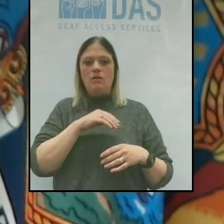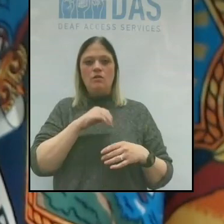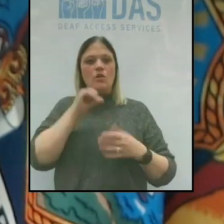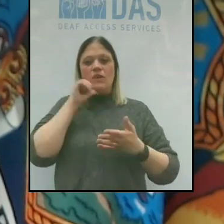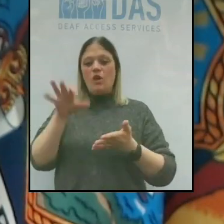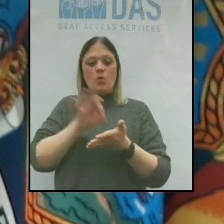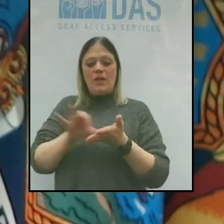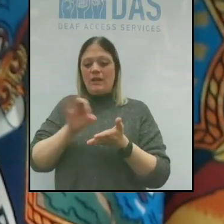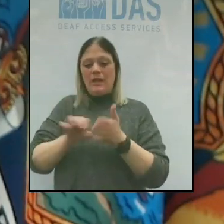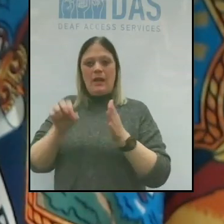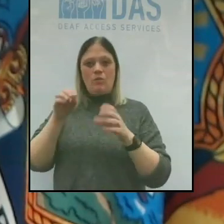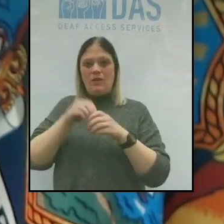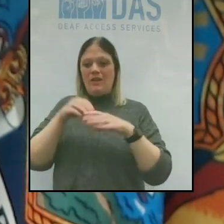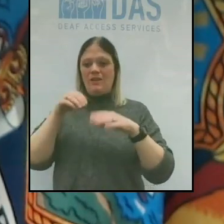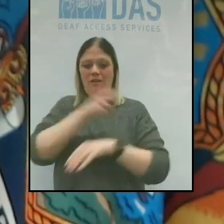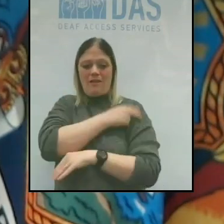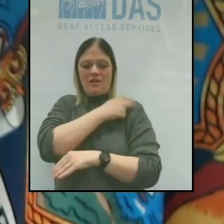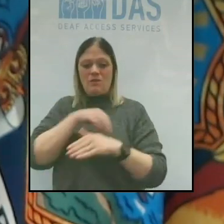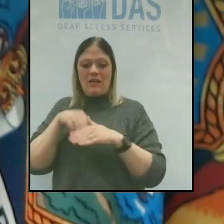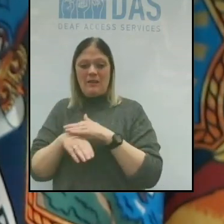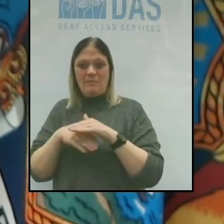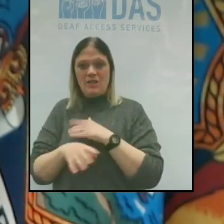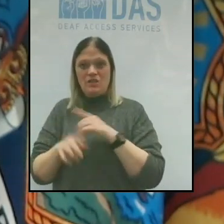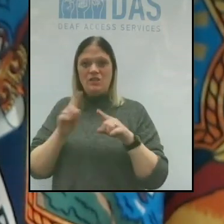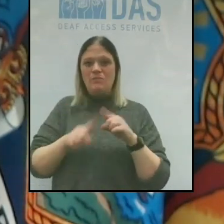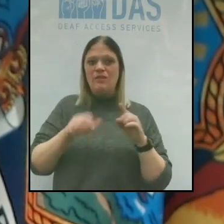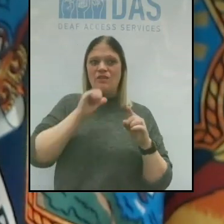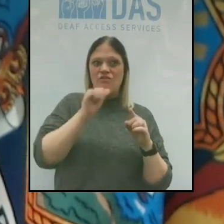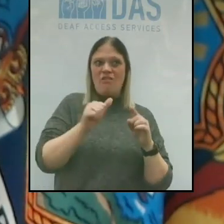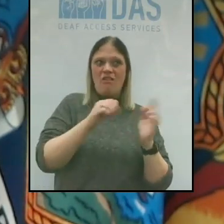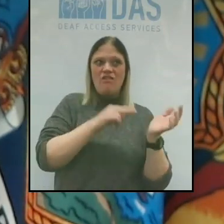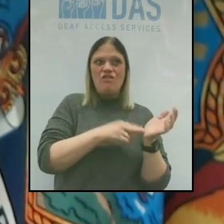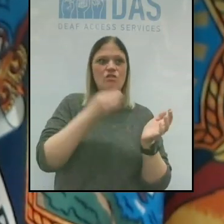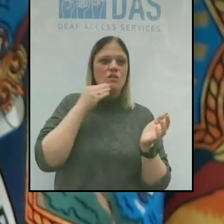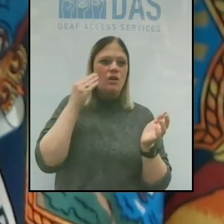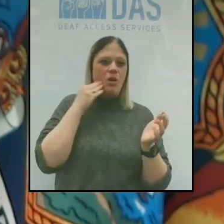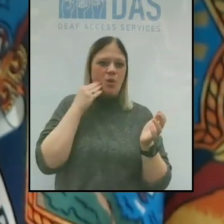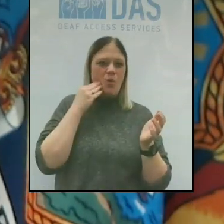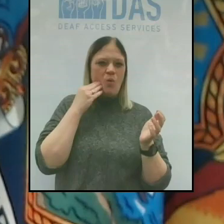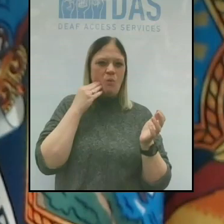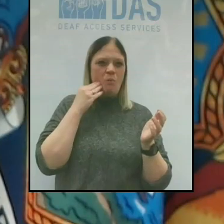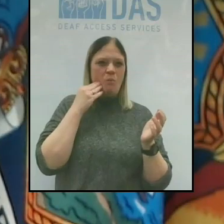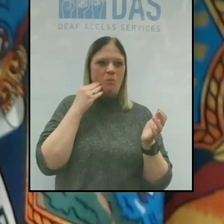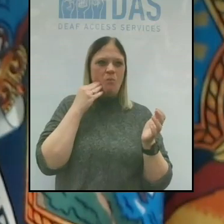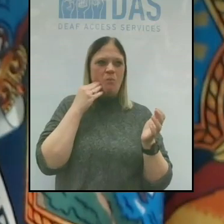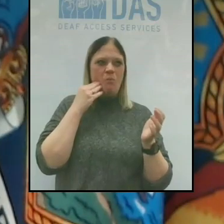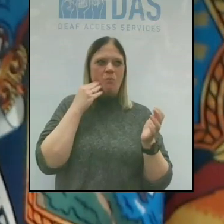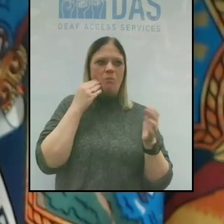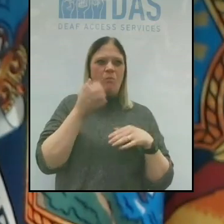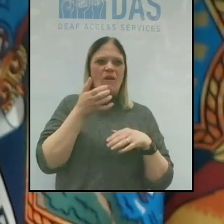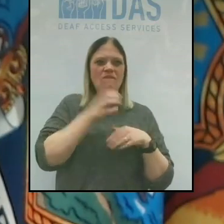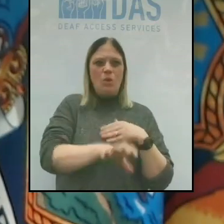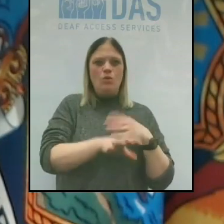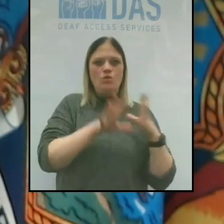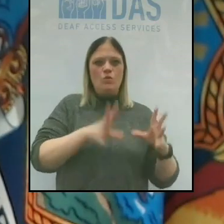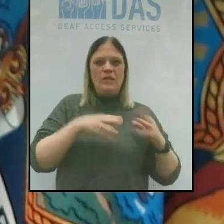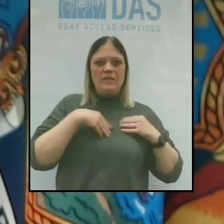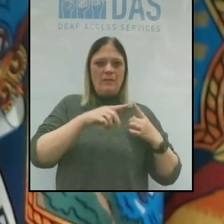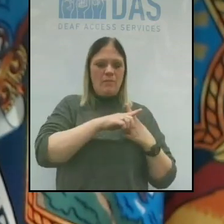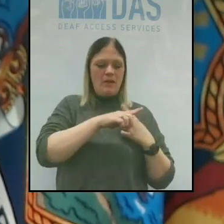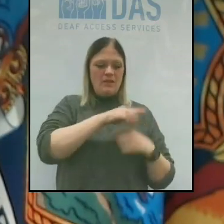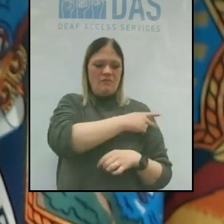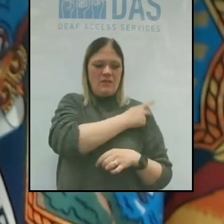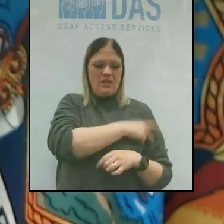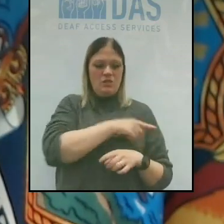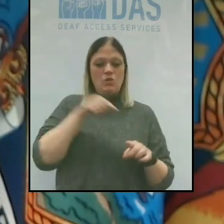hospital admissions. However, they wouldn't be nursing homes that would be forced to take COVID positive patients. And these subacute